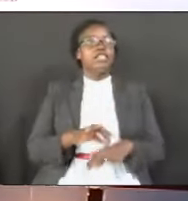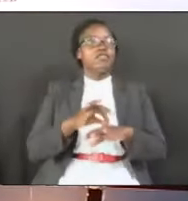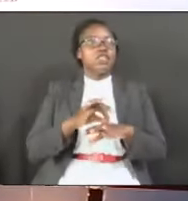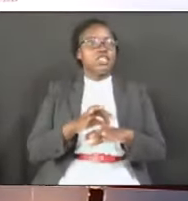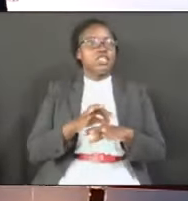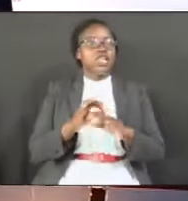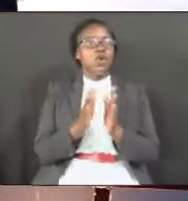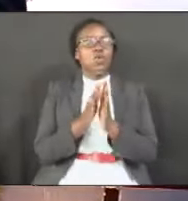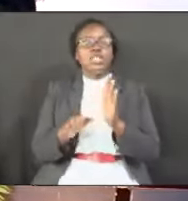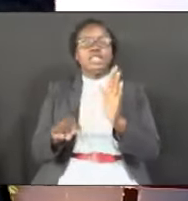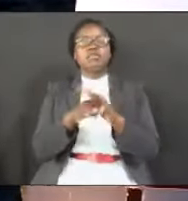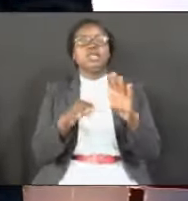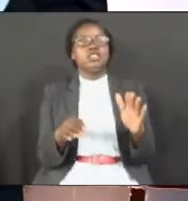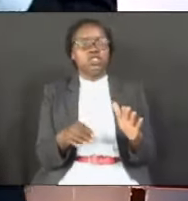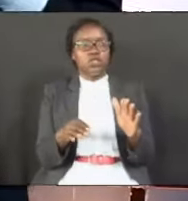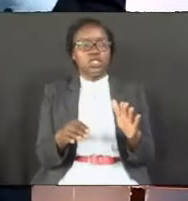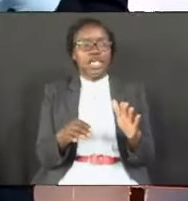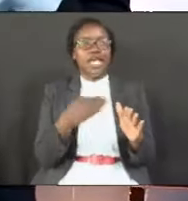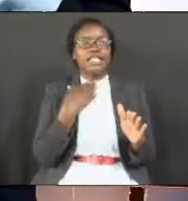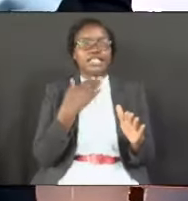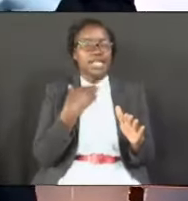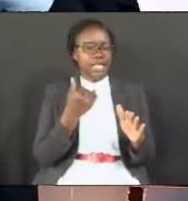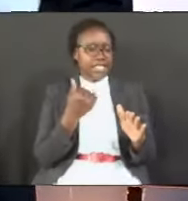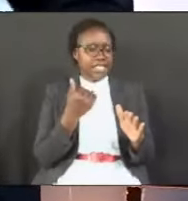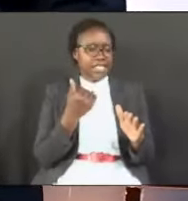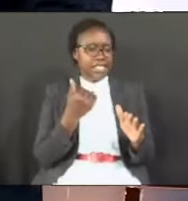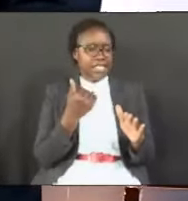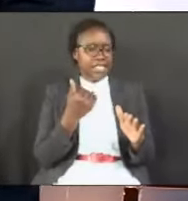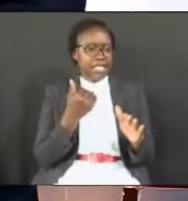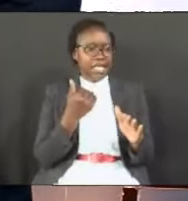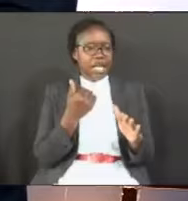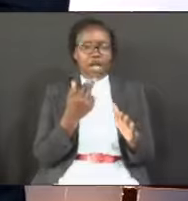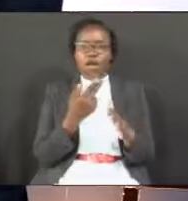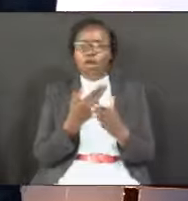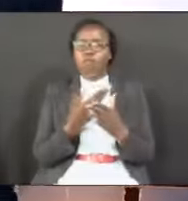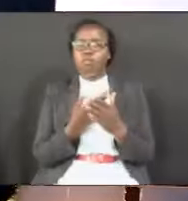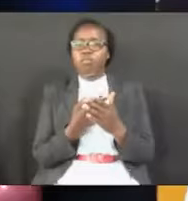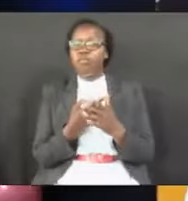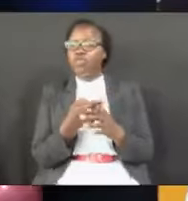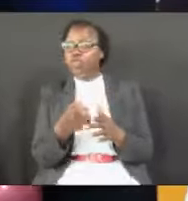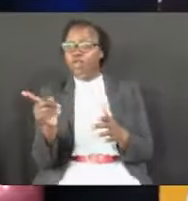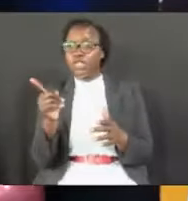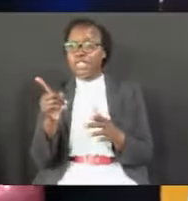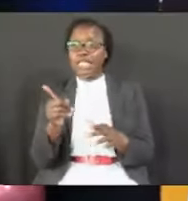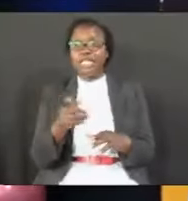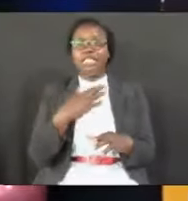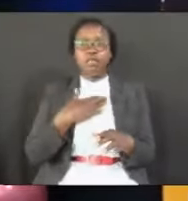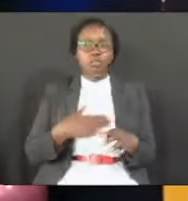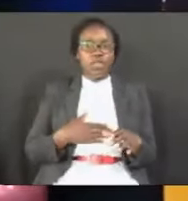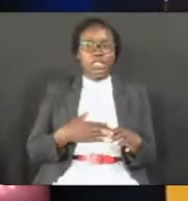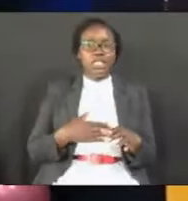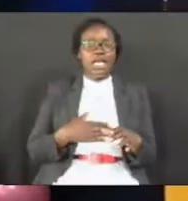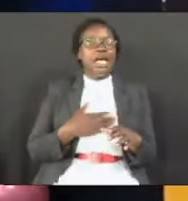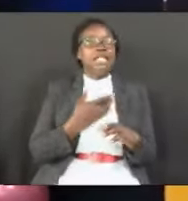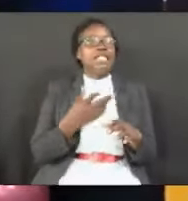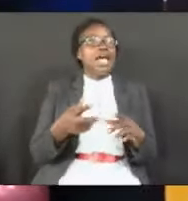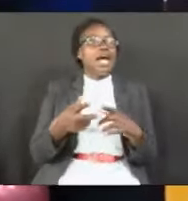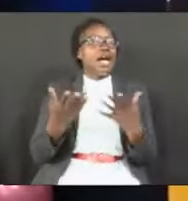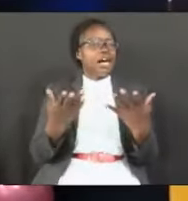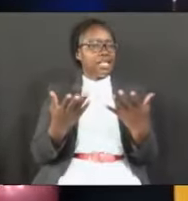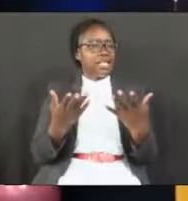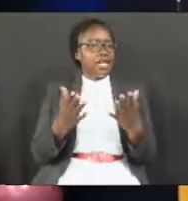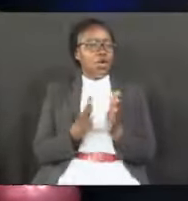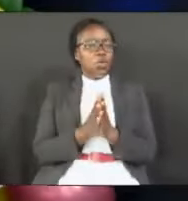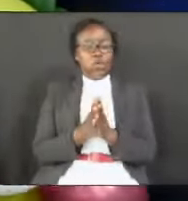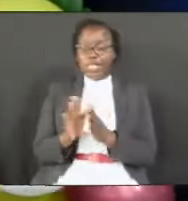its passions and desires. Those who are of the flesh, the vase is illustrated in the story of